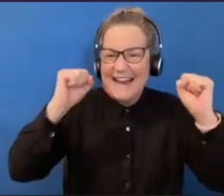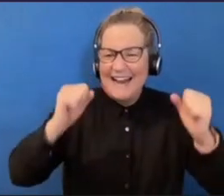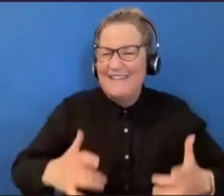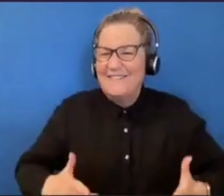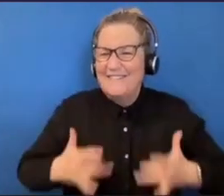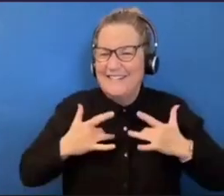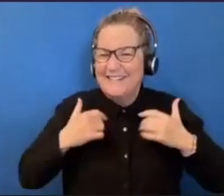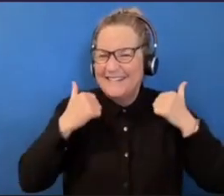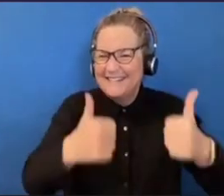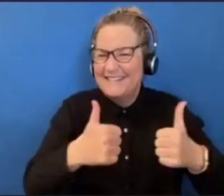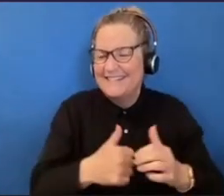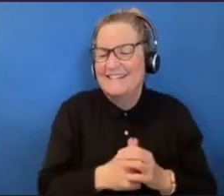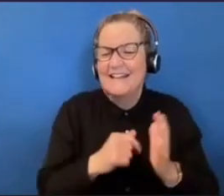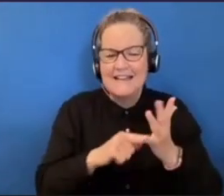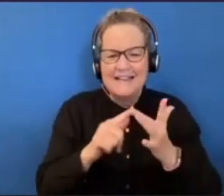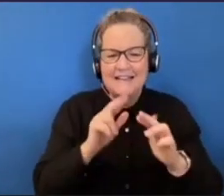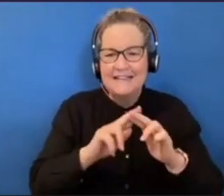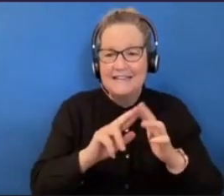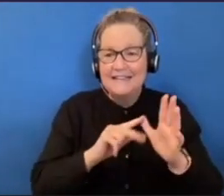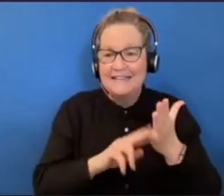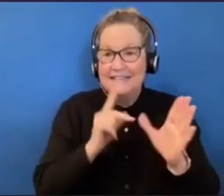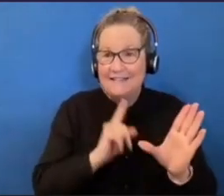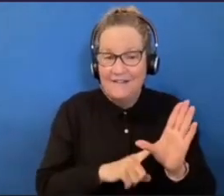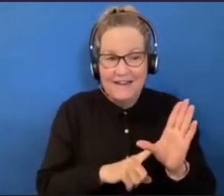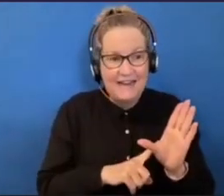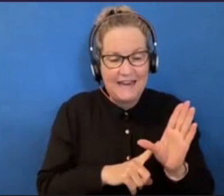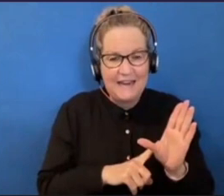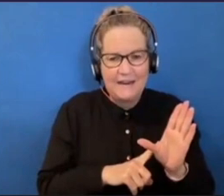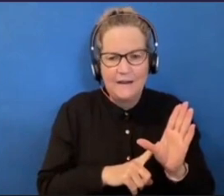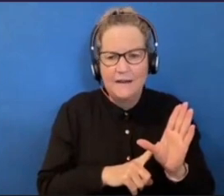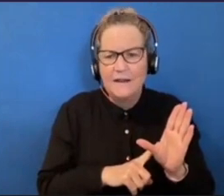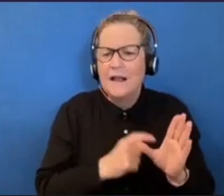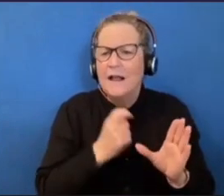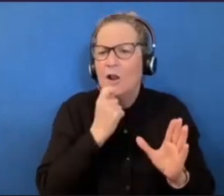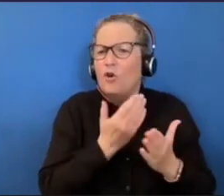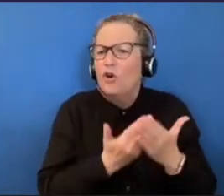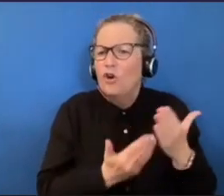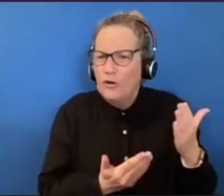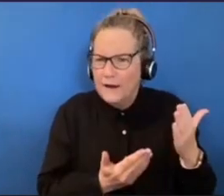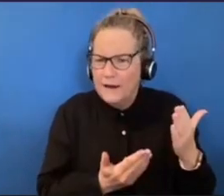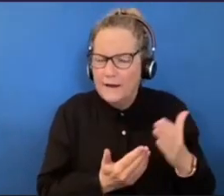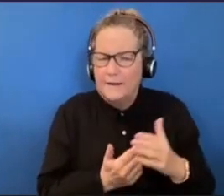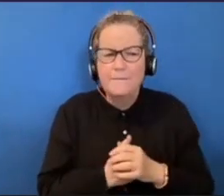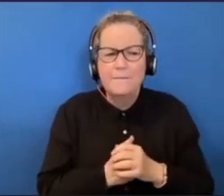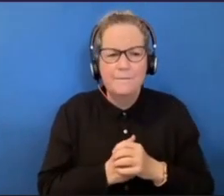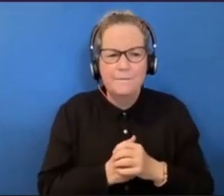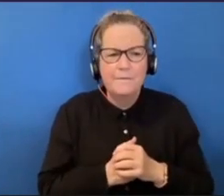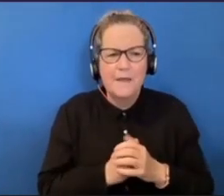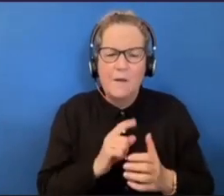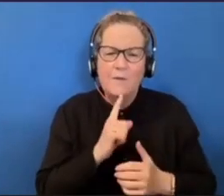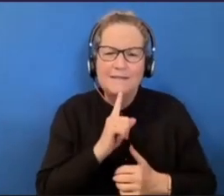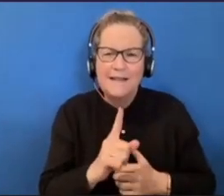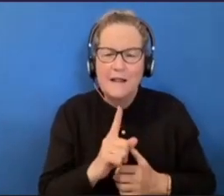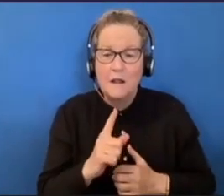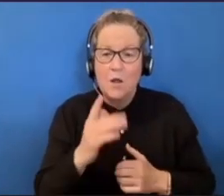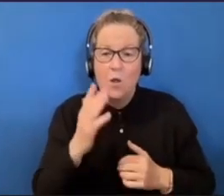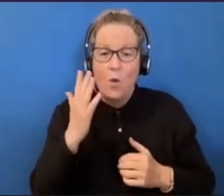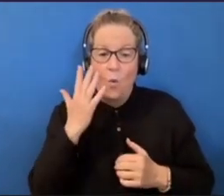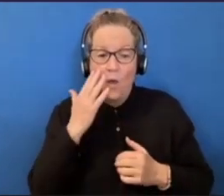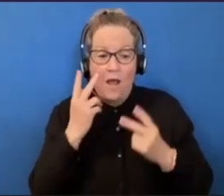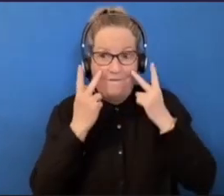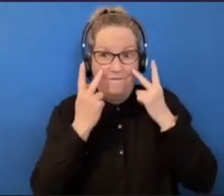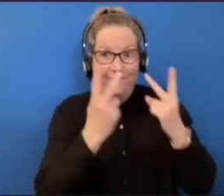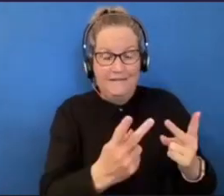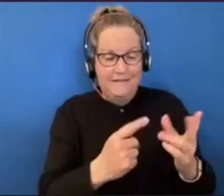And so Tiffany, the little tiny story I just want to tell about her is that when I visit Tiffany,